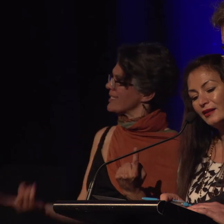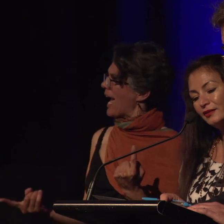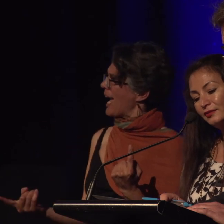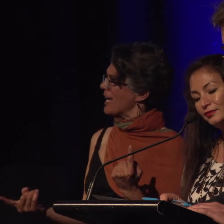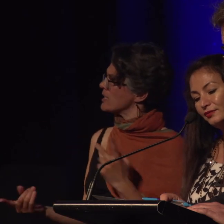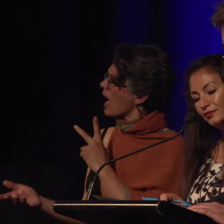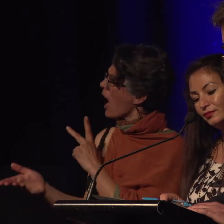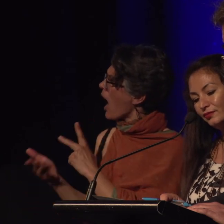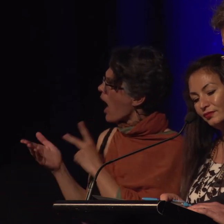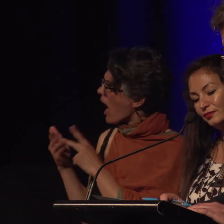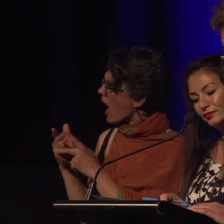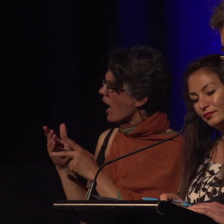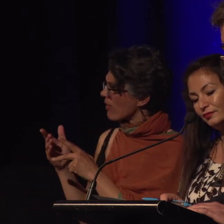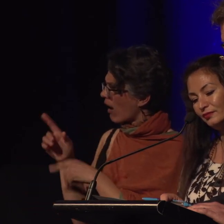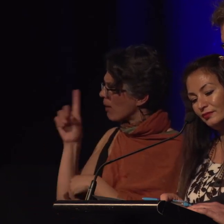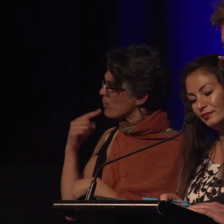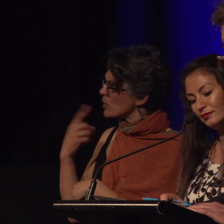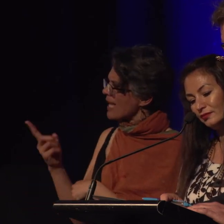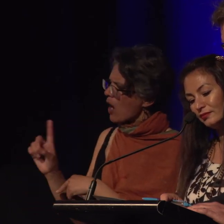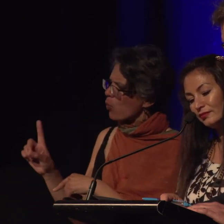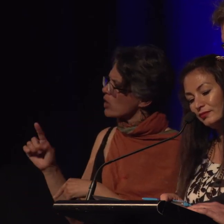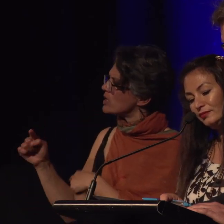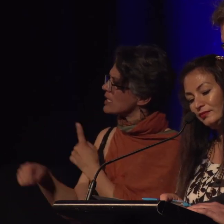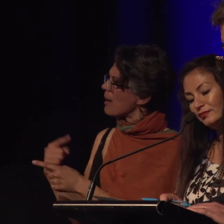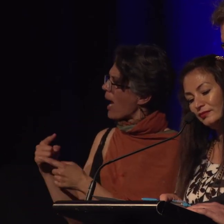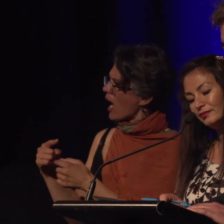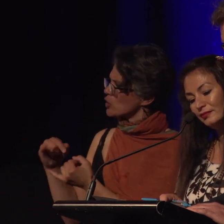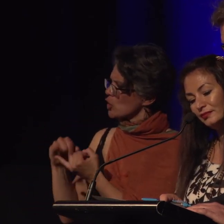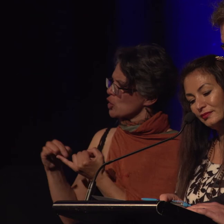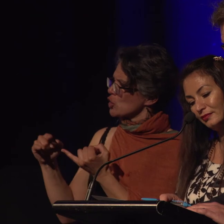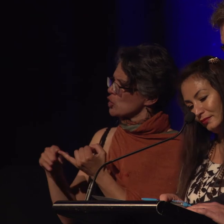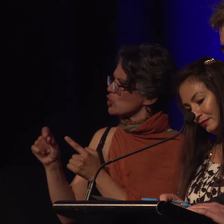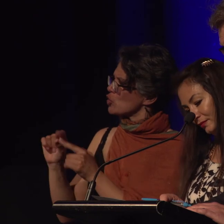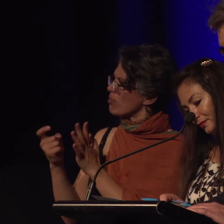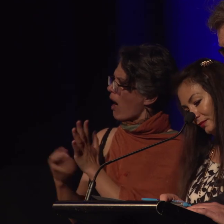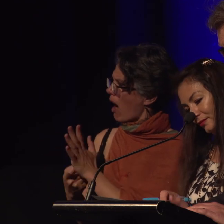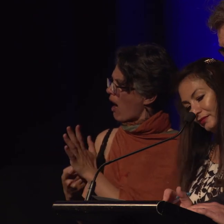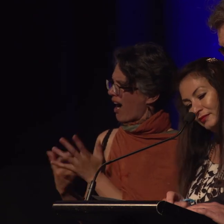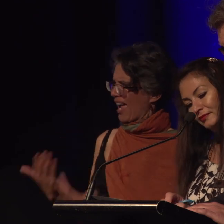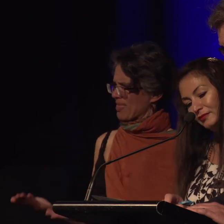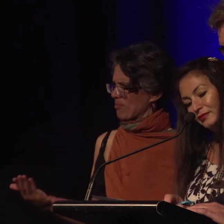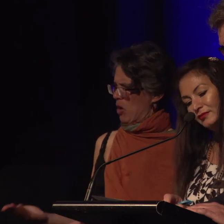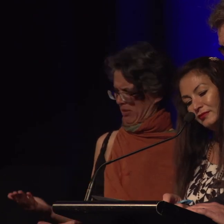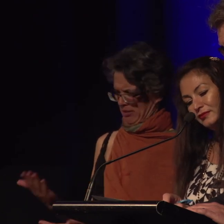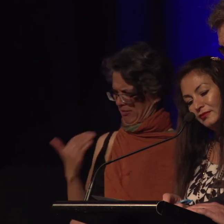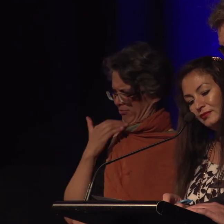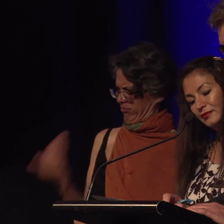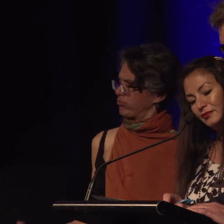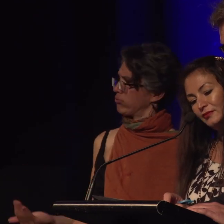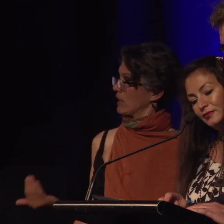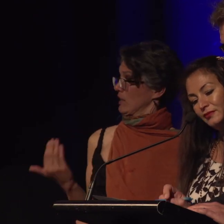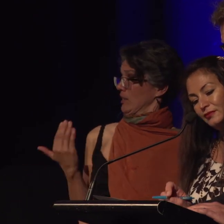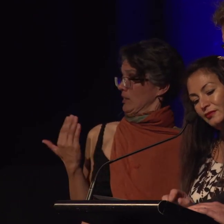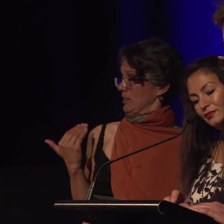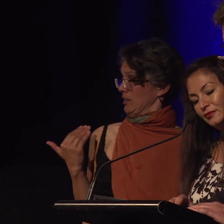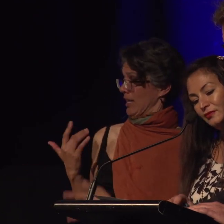have planned for National Super? At present, National Super is pathetic. In the last cost of living adjustment